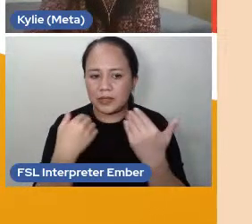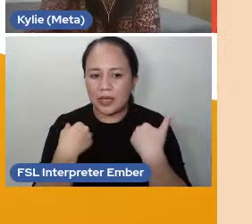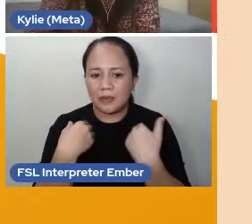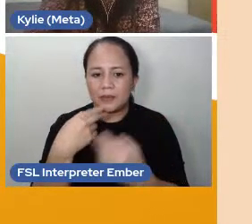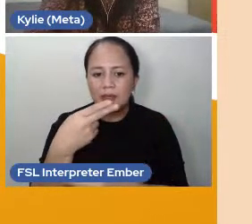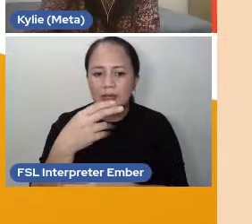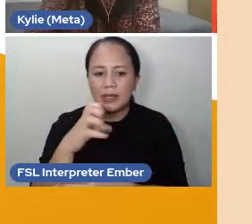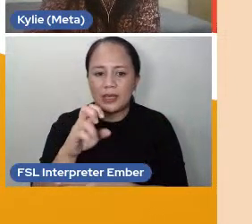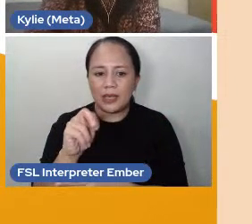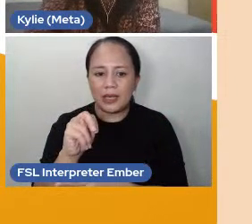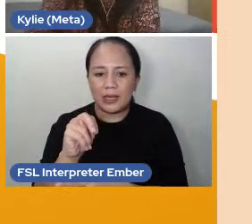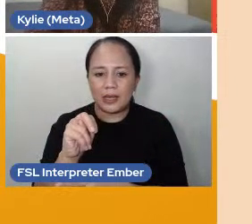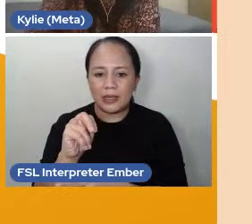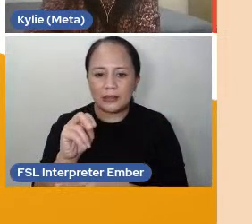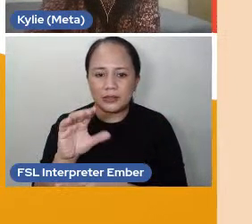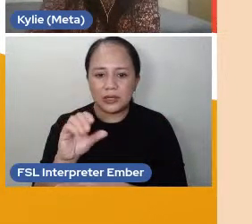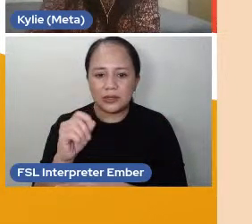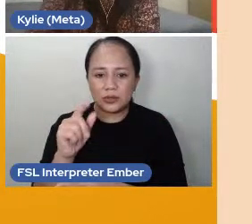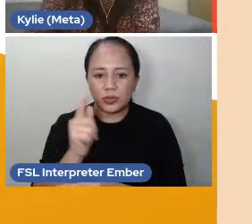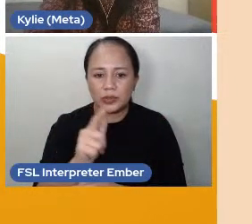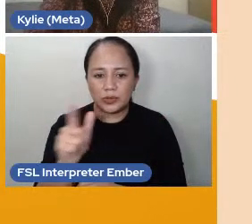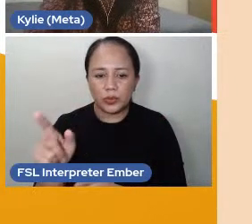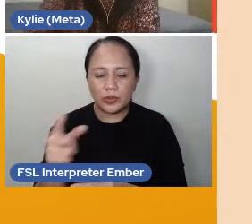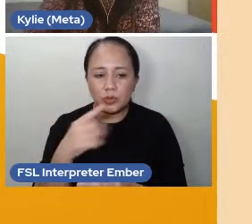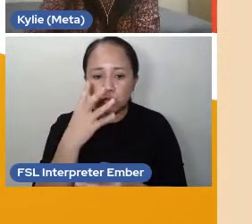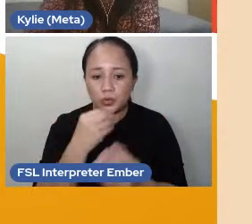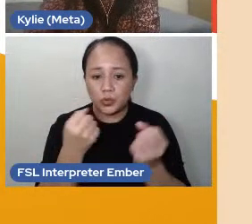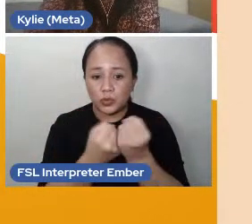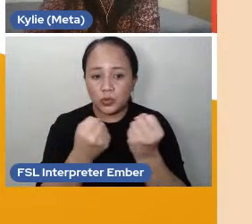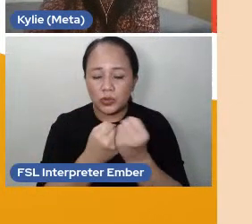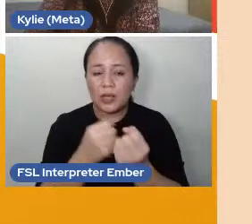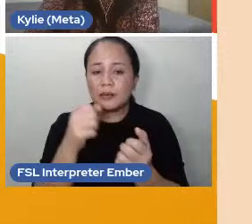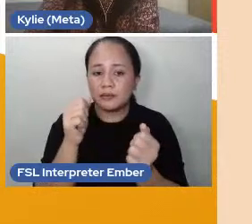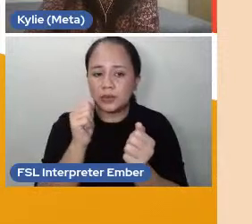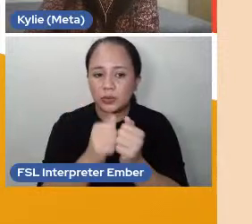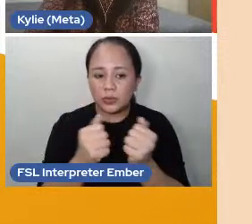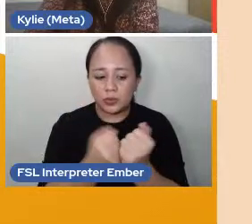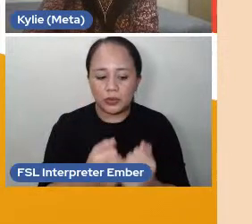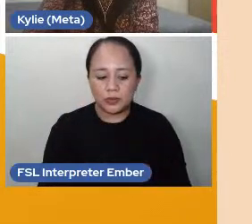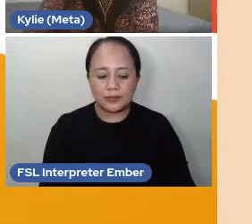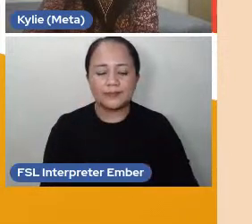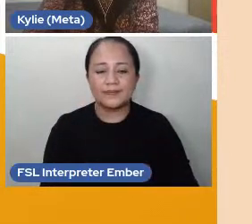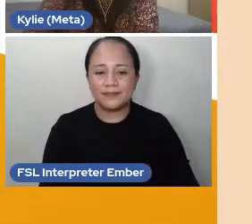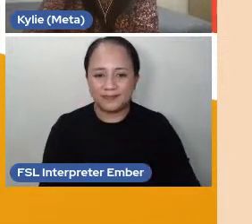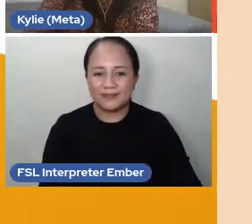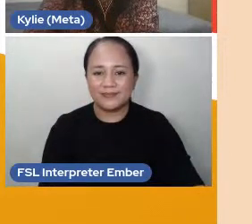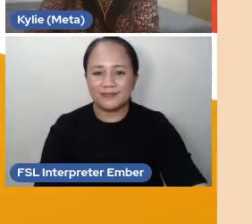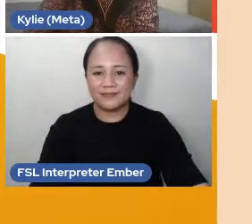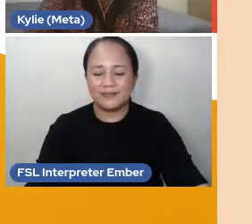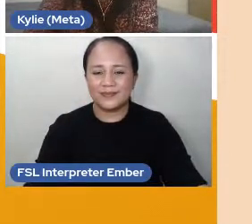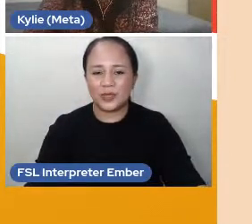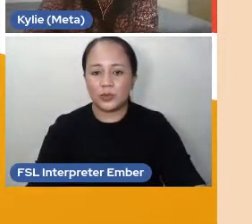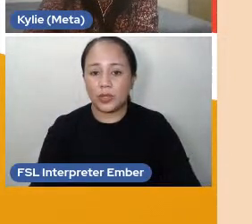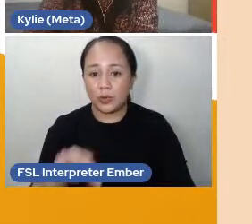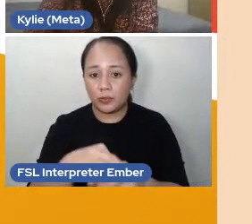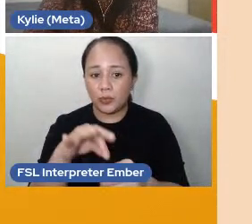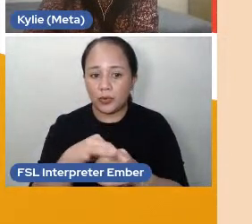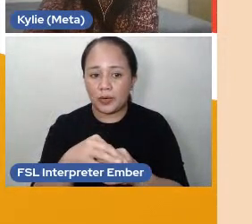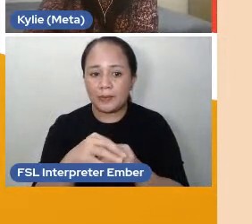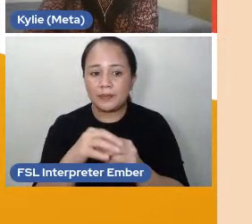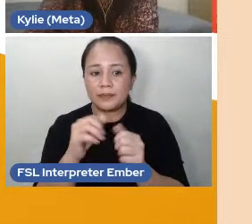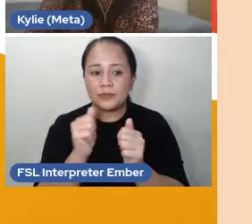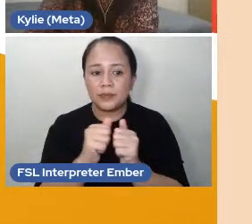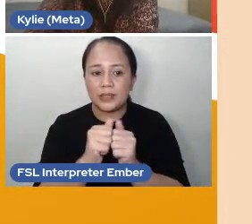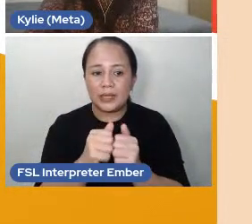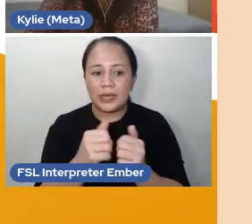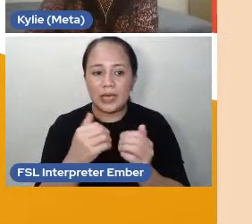Chun 2020, you'll see sponsored. So when we see sponsored on a piece of content on our platform, that that